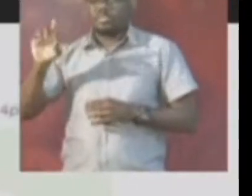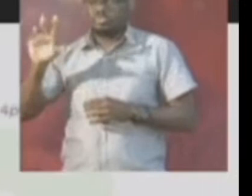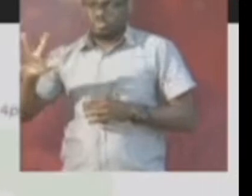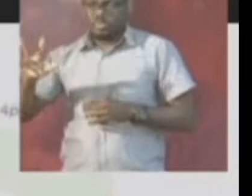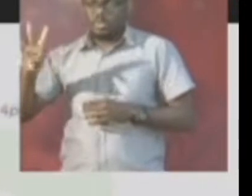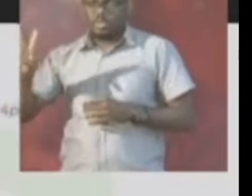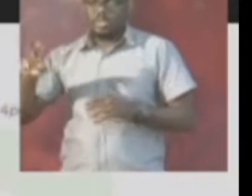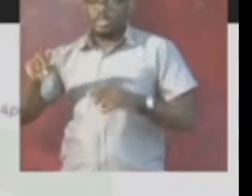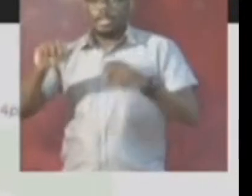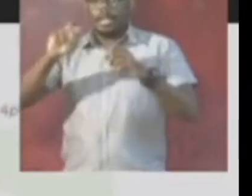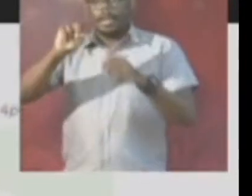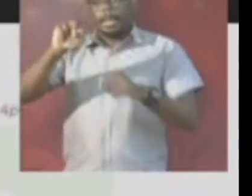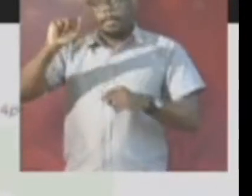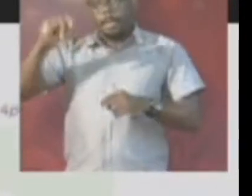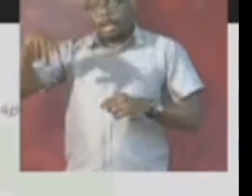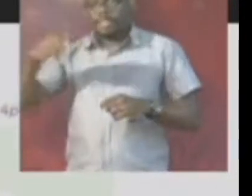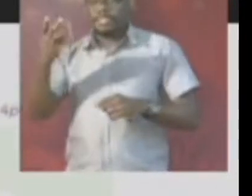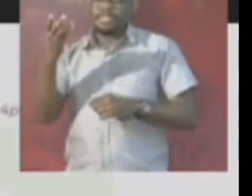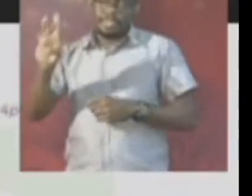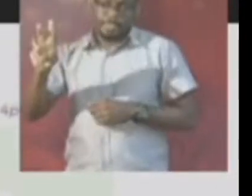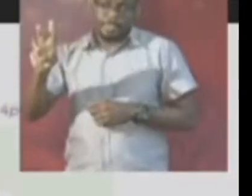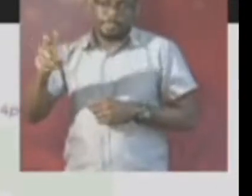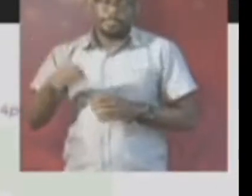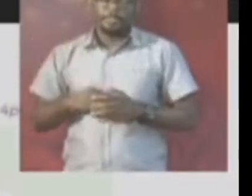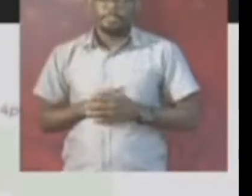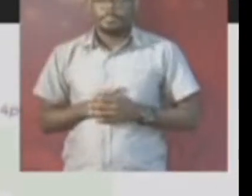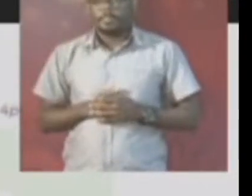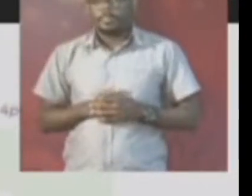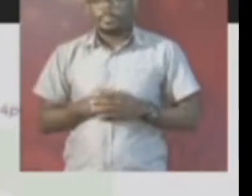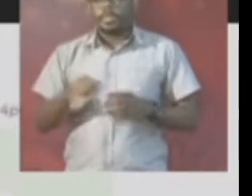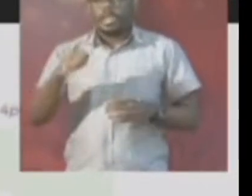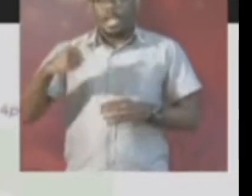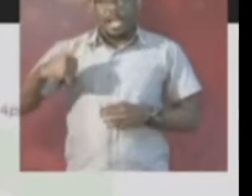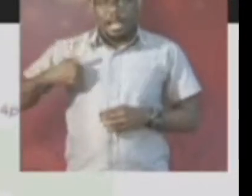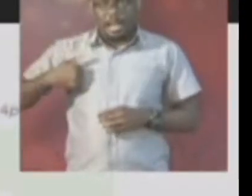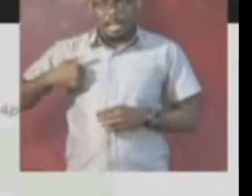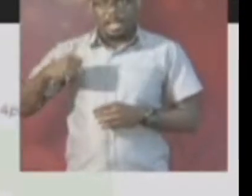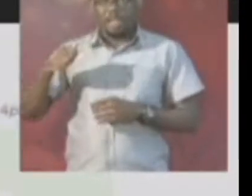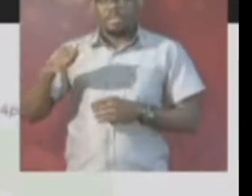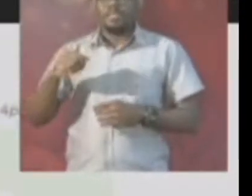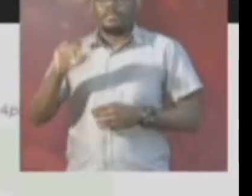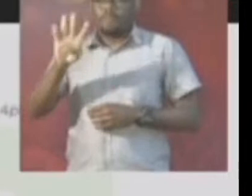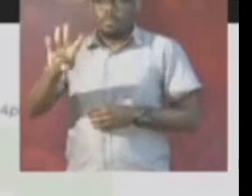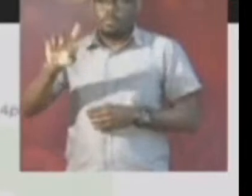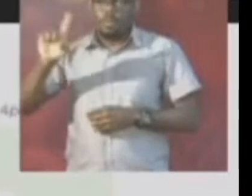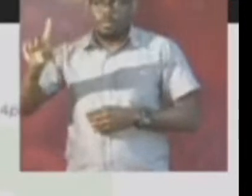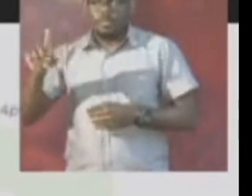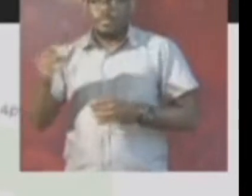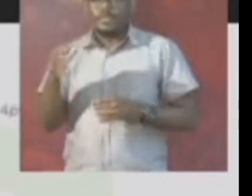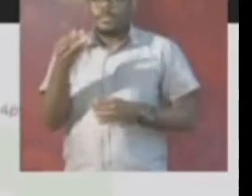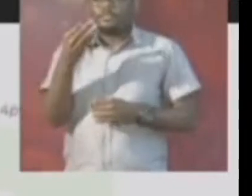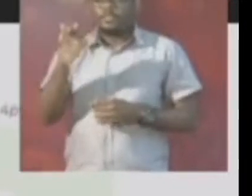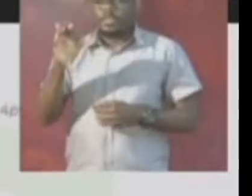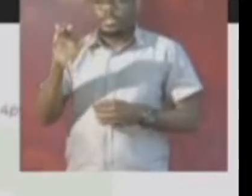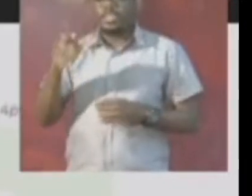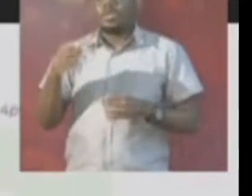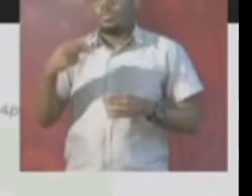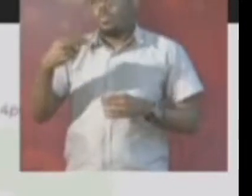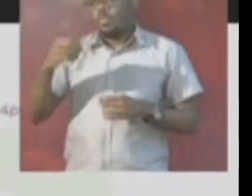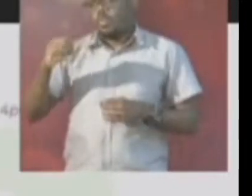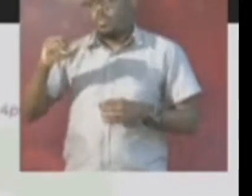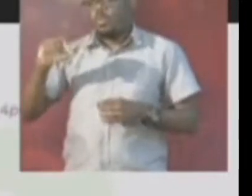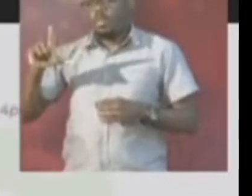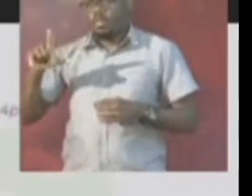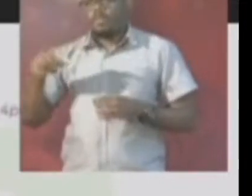Bay Halls, there's 1 person, Canada Hall, 41, and Freedom Hall, 74. So Al, that brings me to the end of my